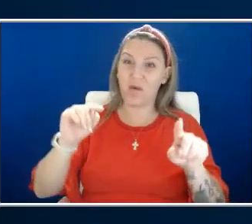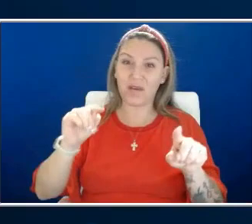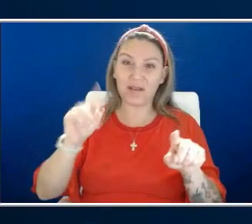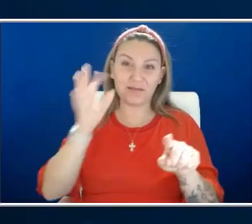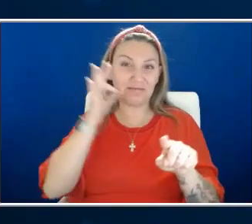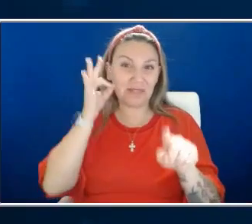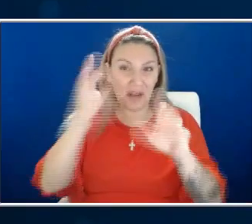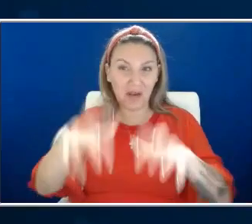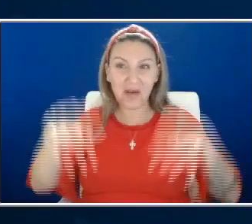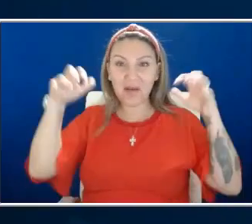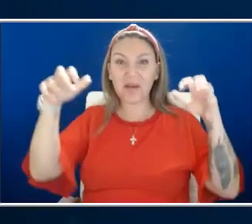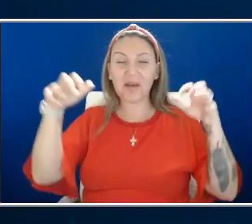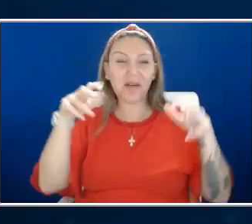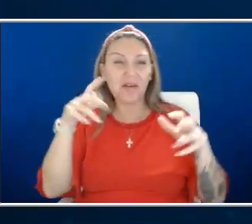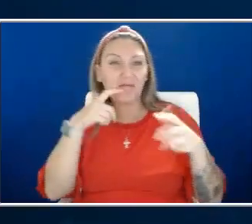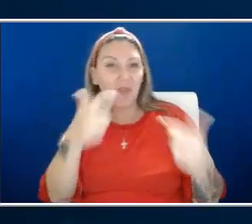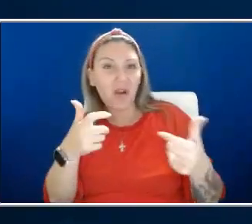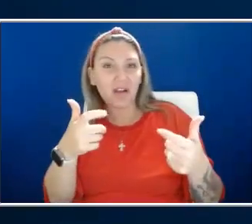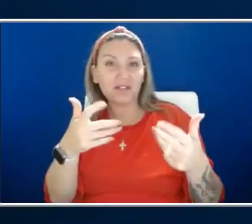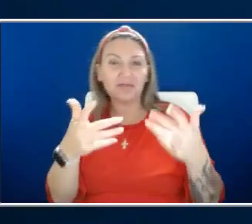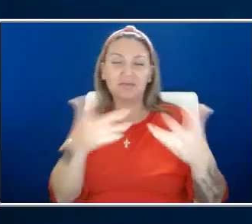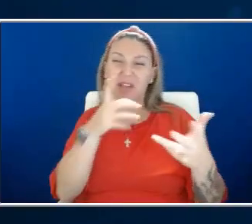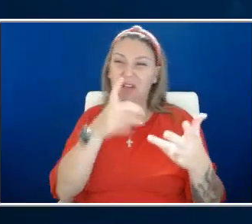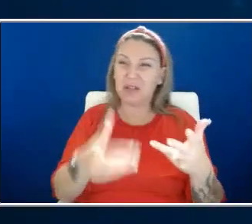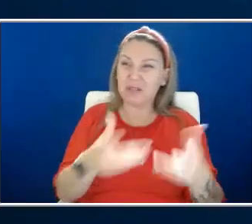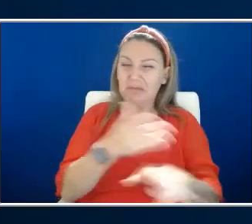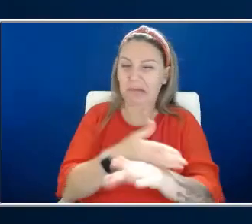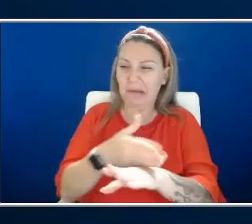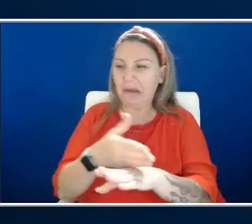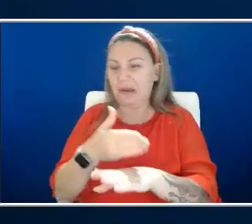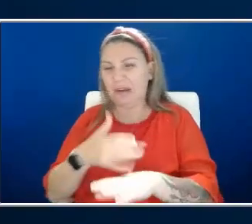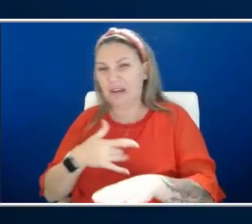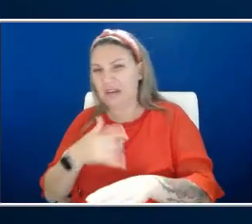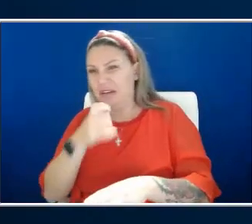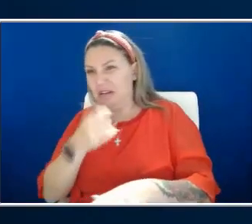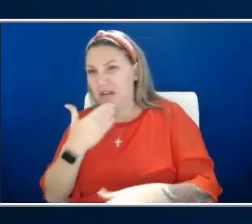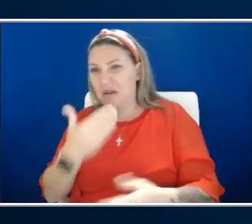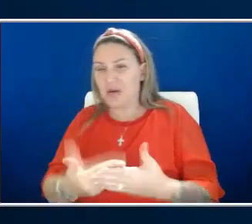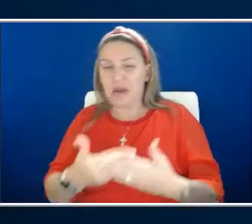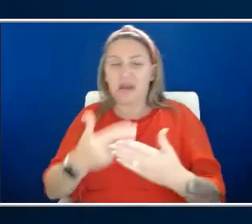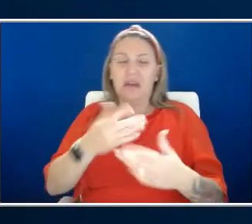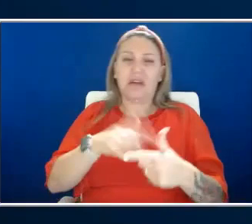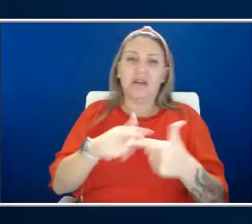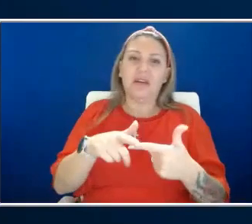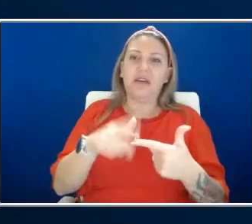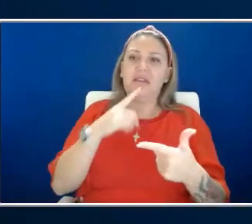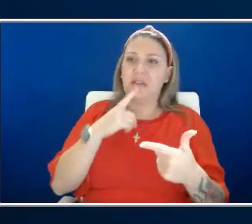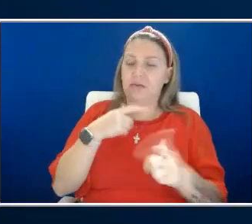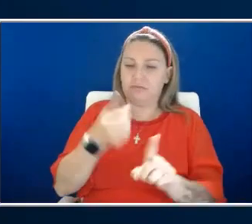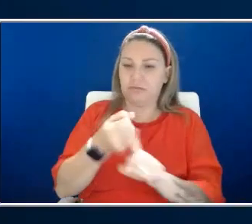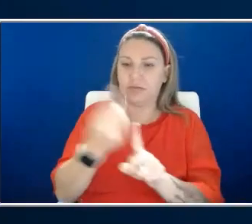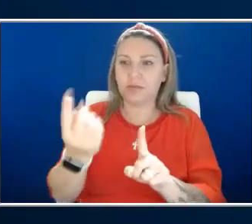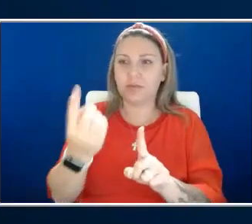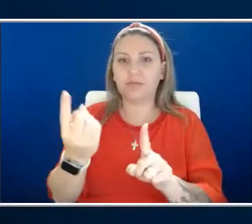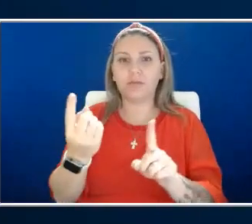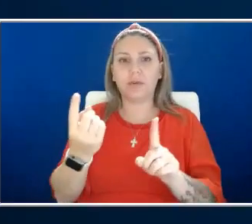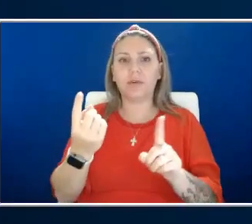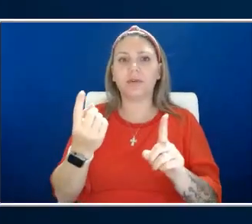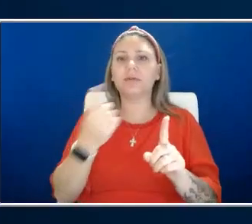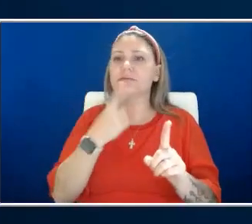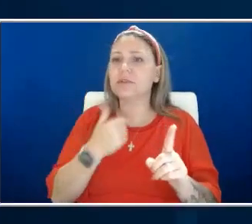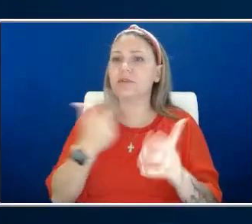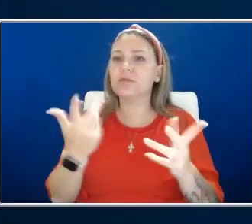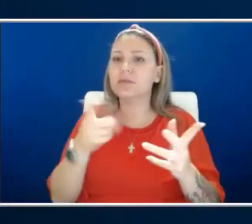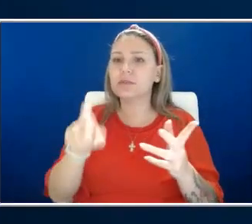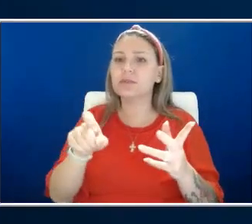and starts to maybe not feel well or has some sort of episode, just tell us exactly what needs to be done. Who do they need